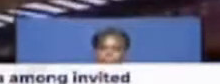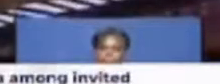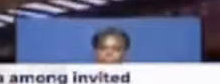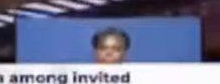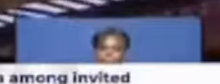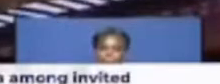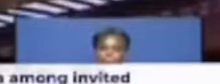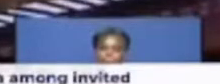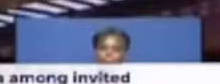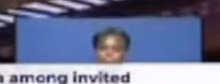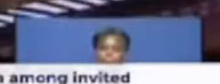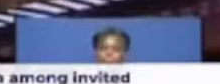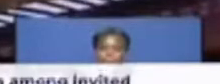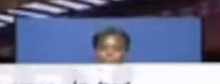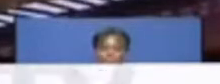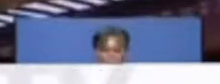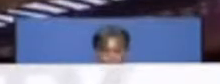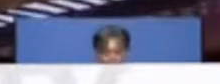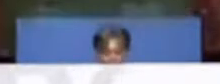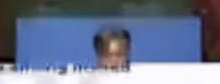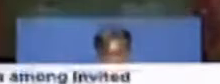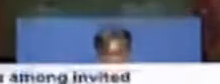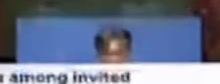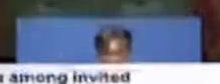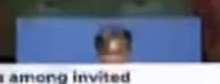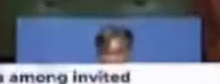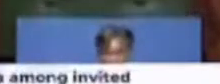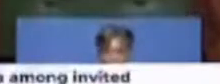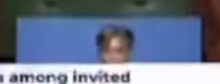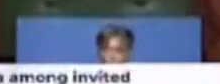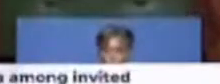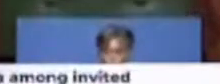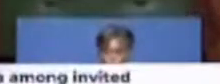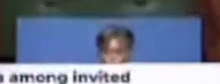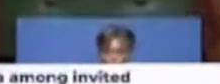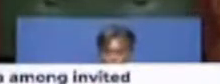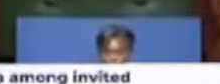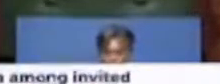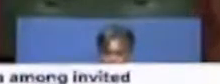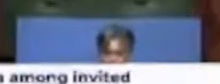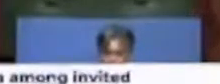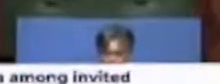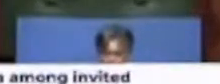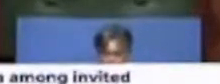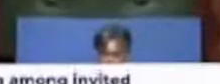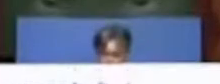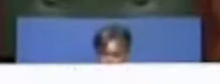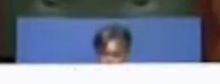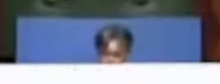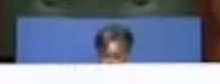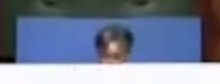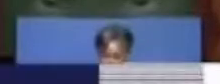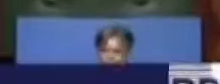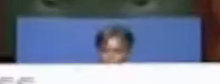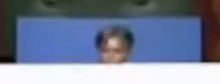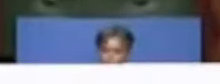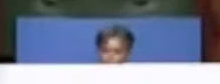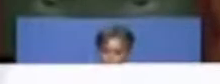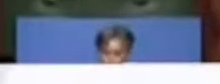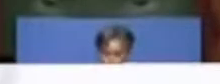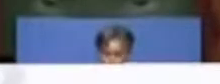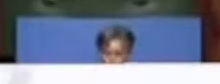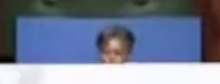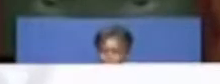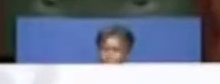since I came into office in 2013, we have embarked on a path that has placed human development at our foremost